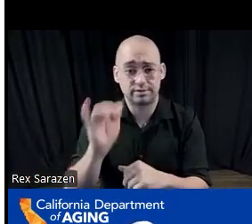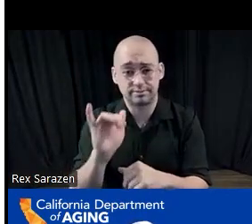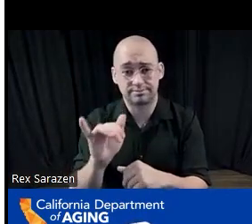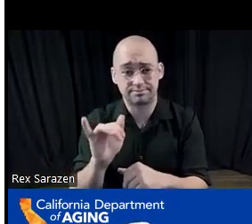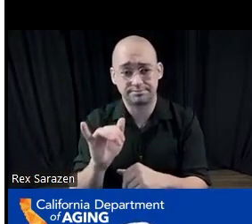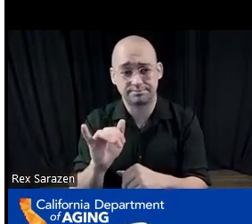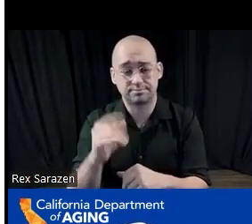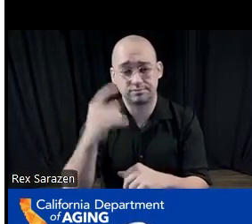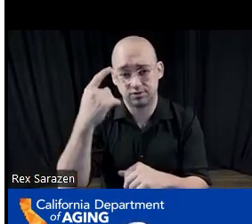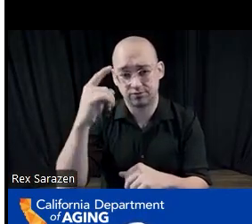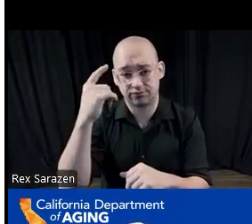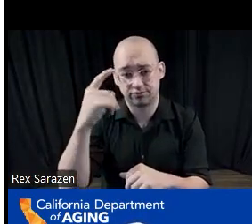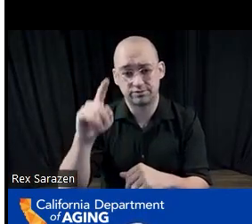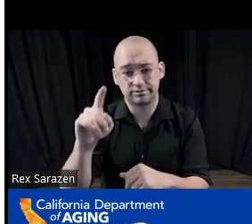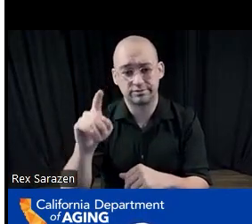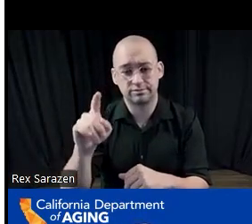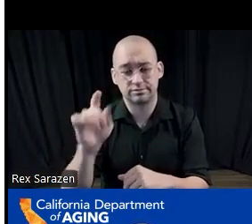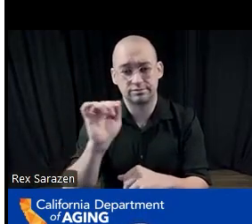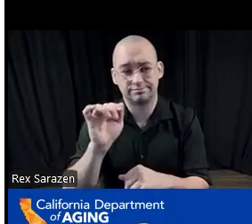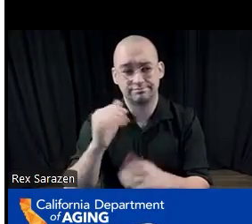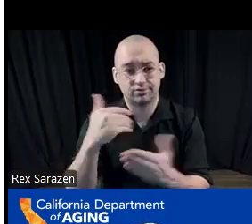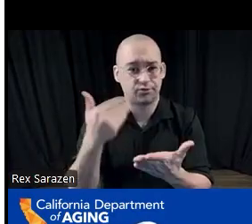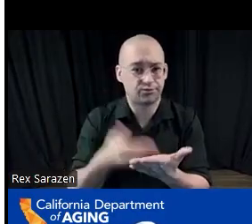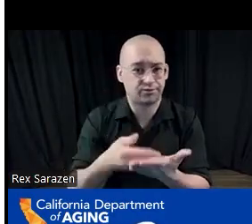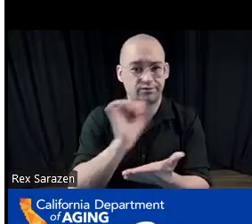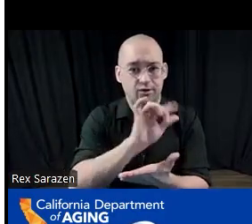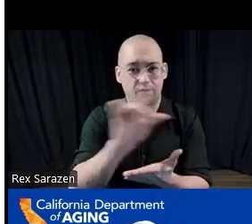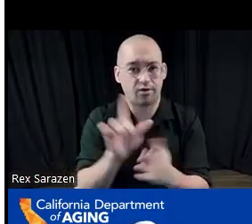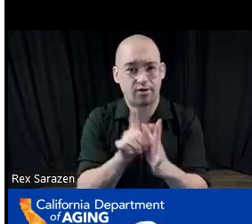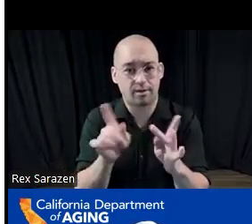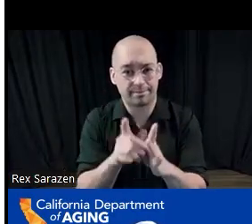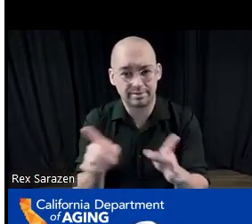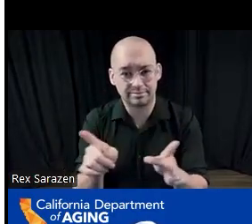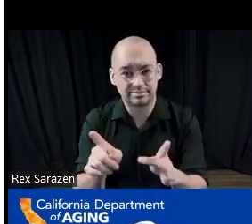order to get to all of our comments, we are